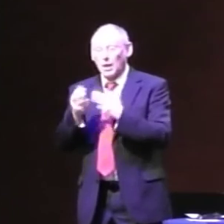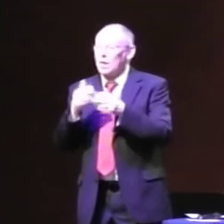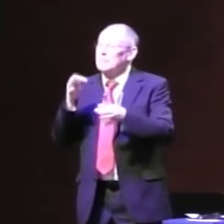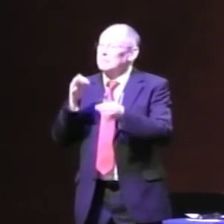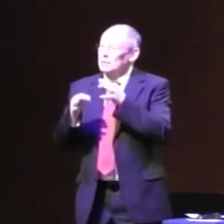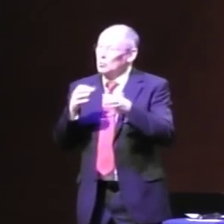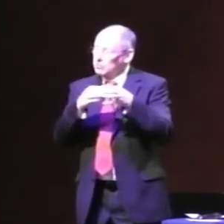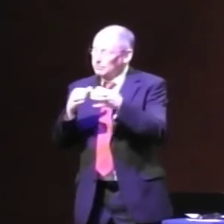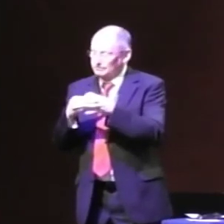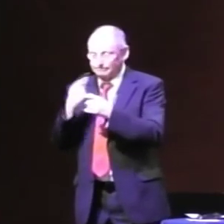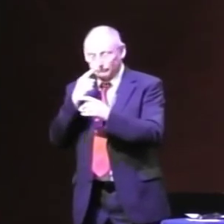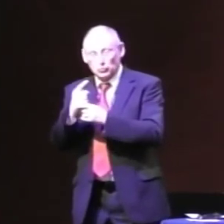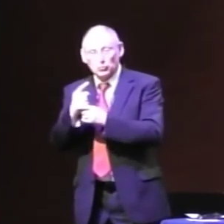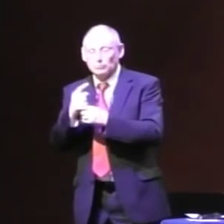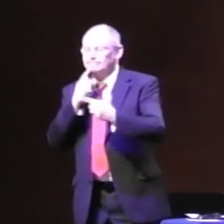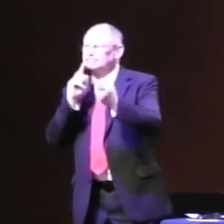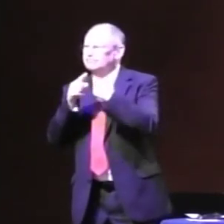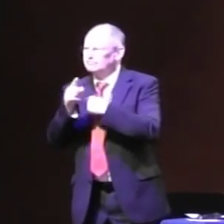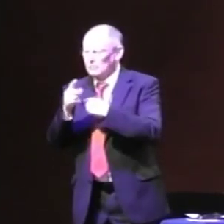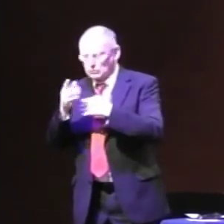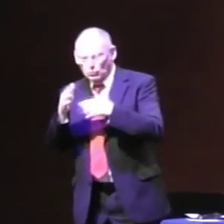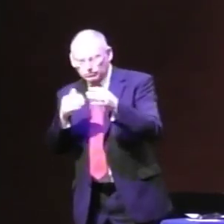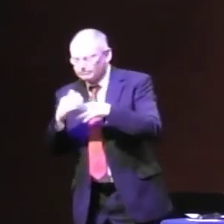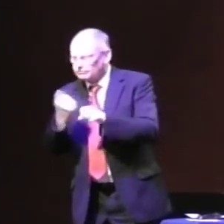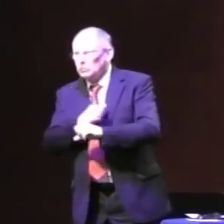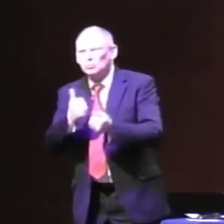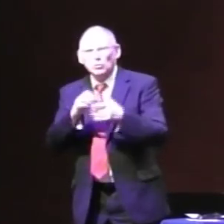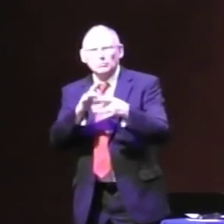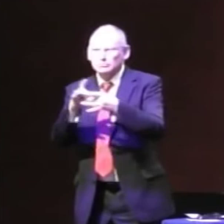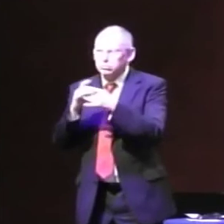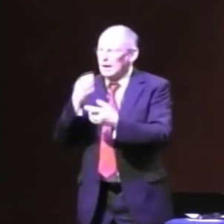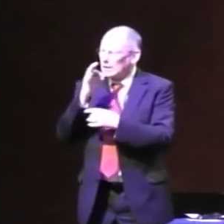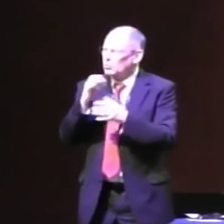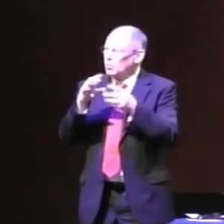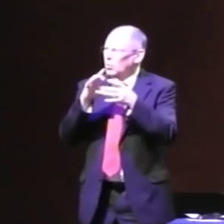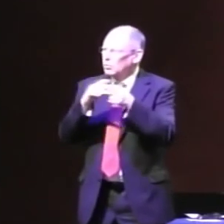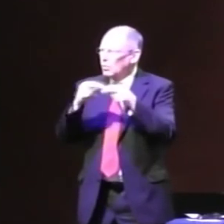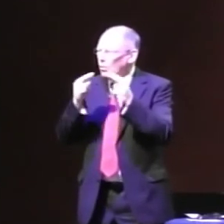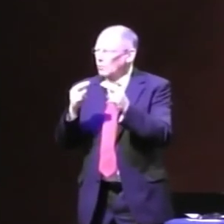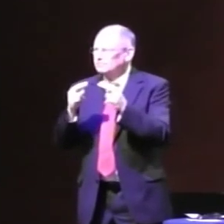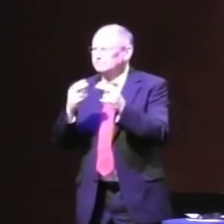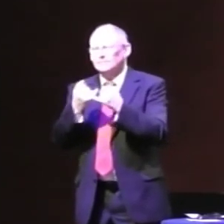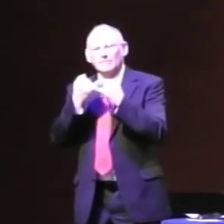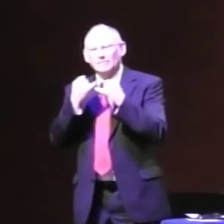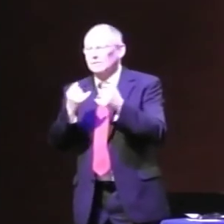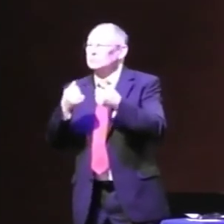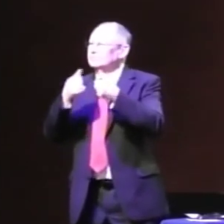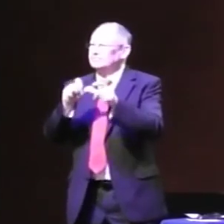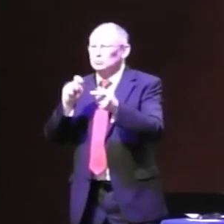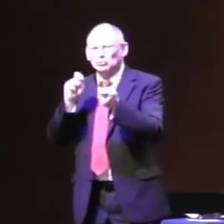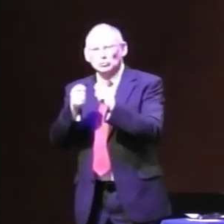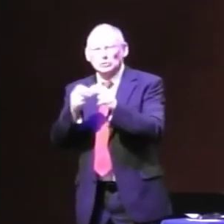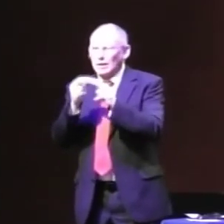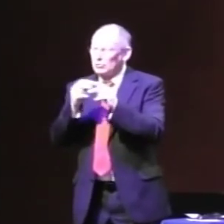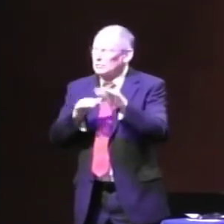power in Scotland responding to this crisis and building the decent council and social homes we need, they have failed to make serious inroads into changing the housing